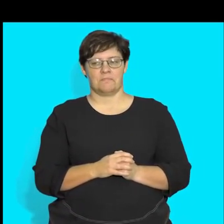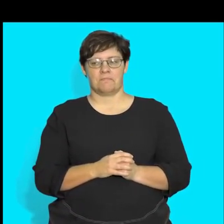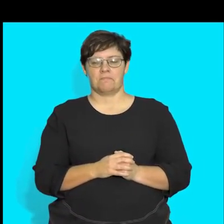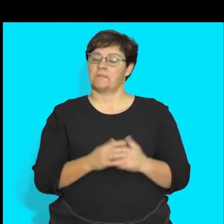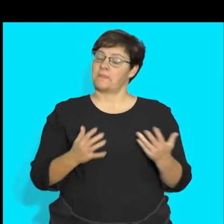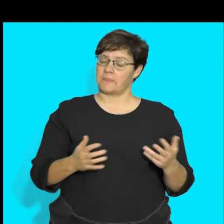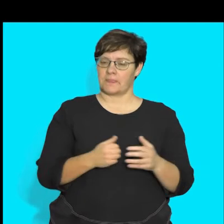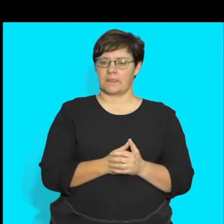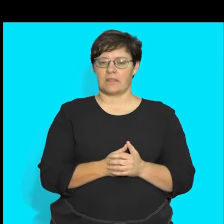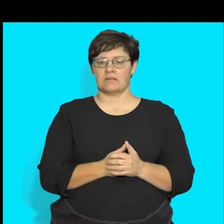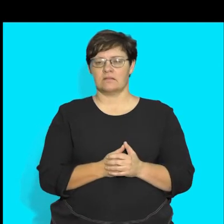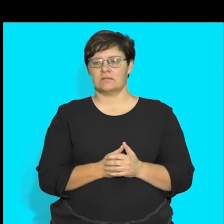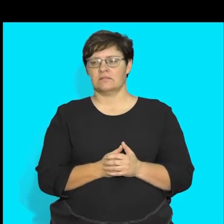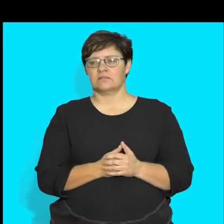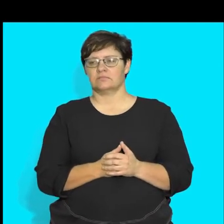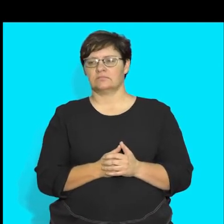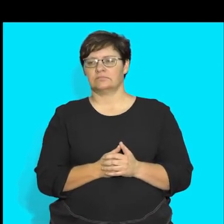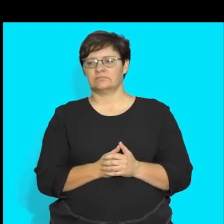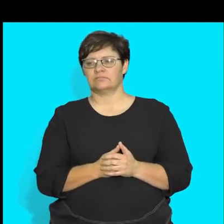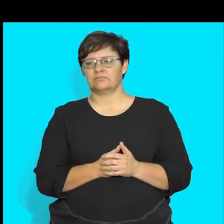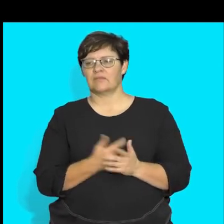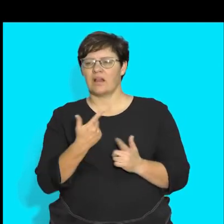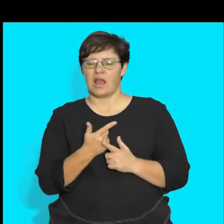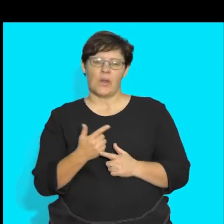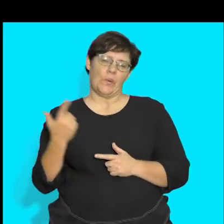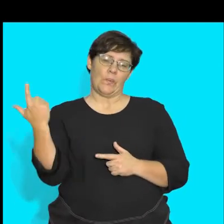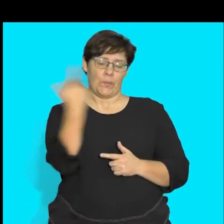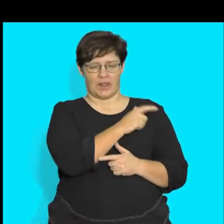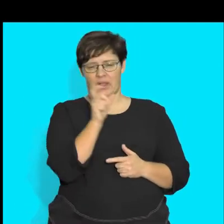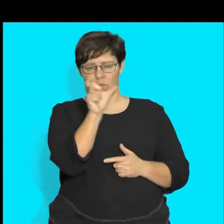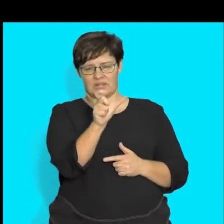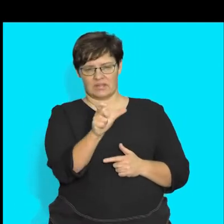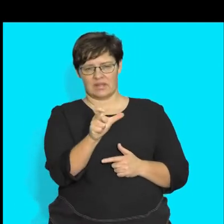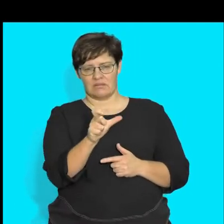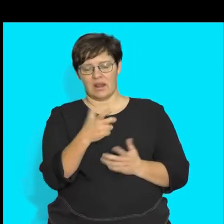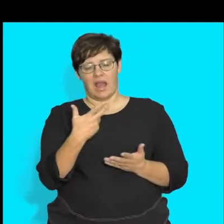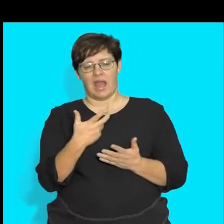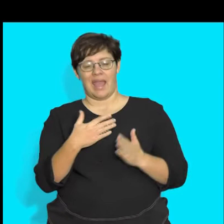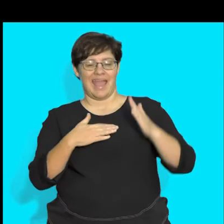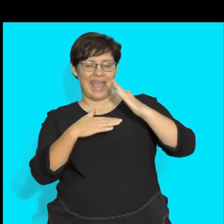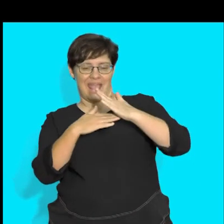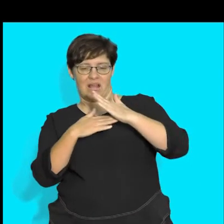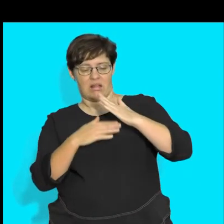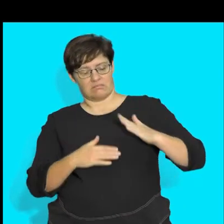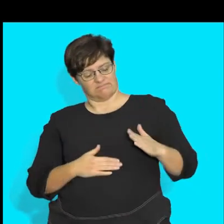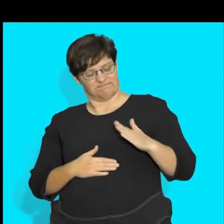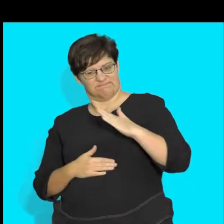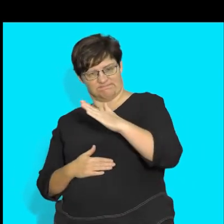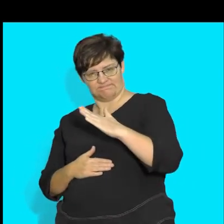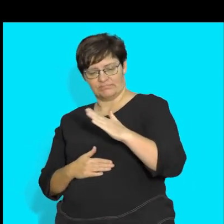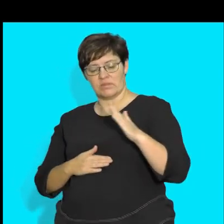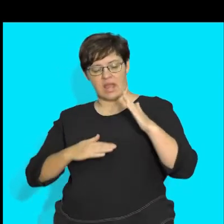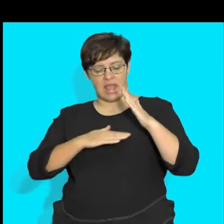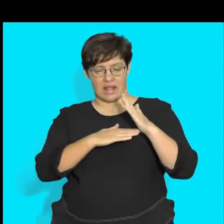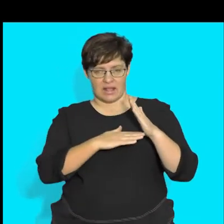the angle of inclination, and this is a fancy word that we're often going to be using, always refers to the angle between a